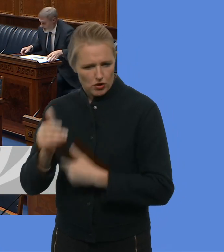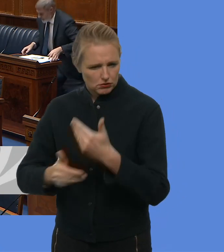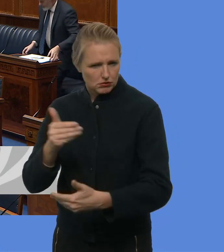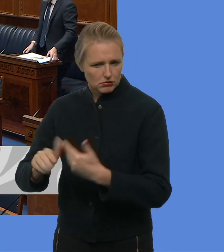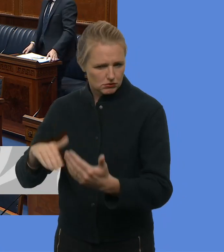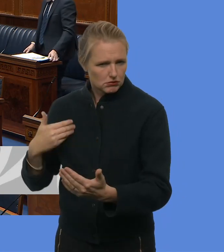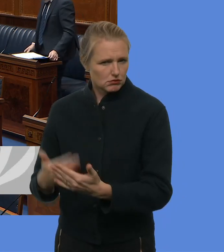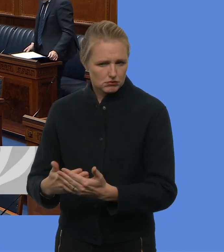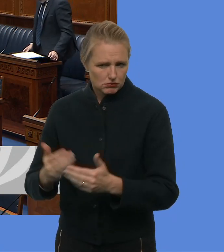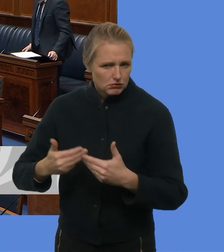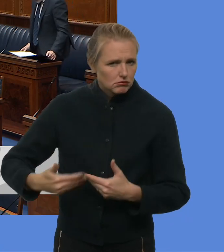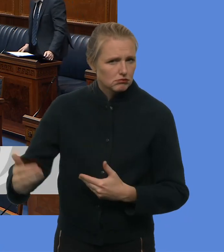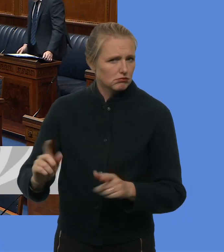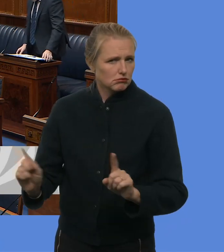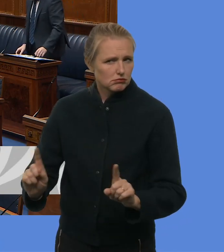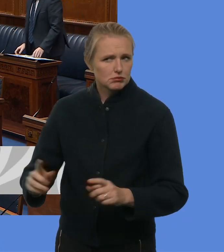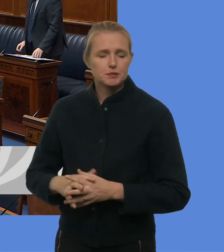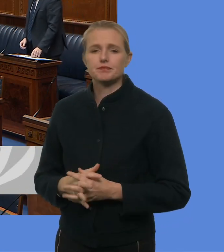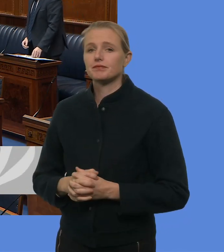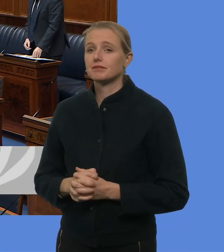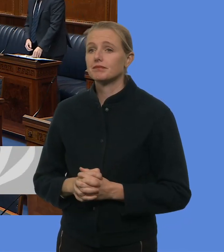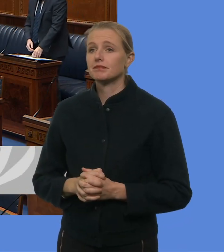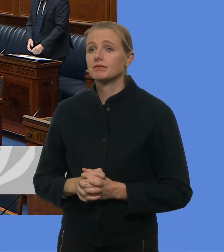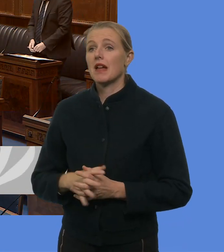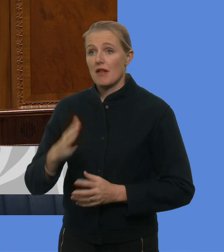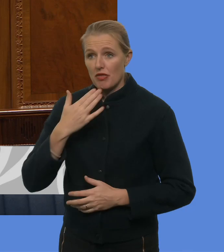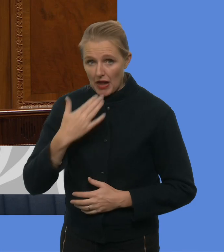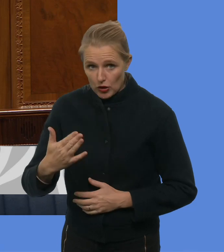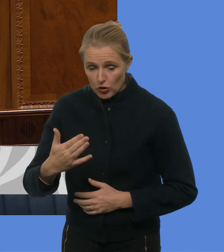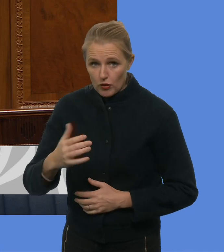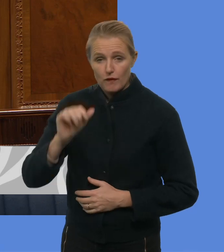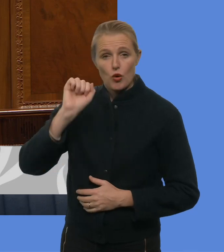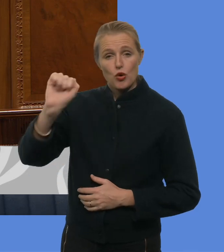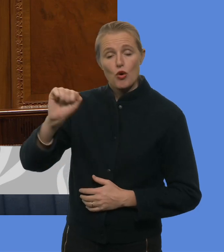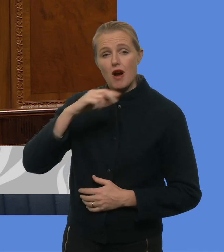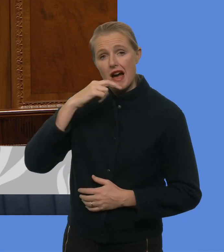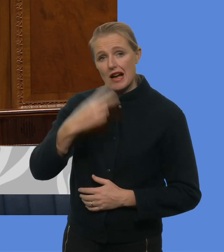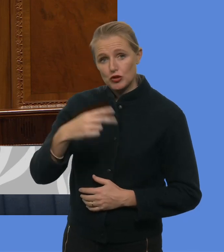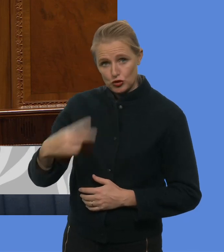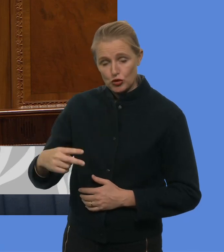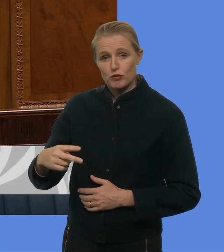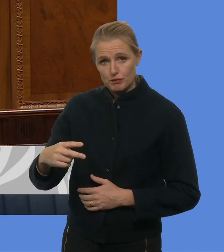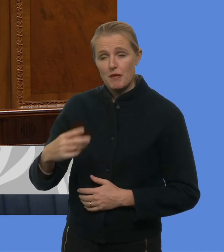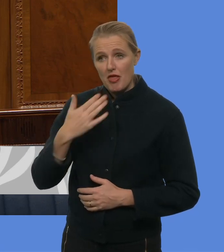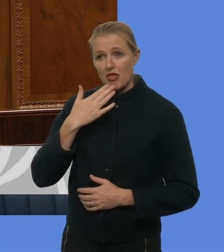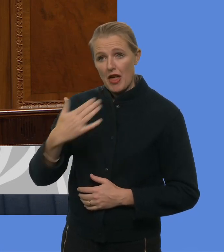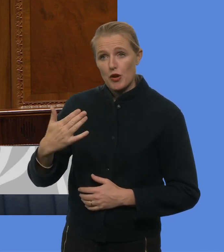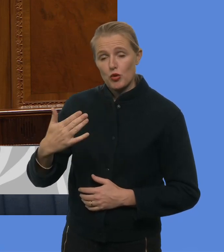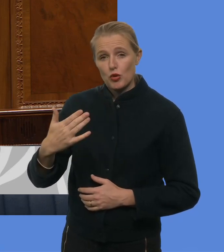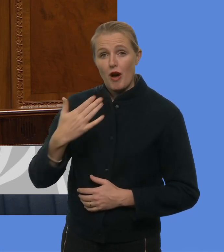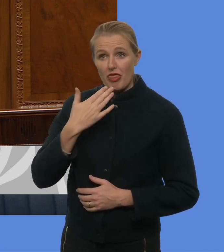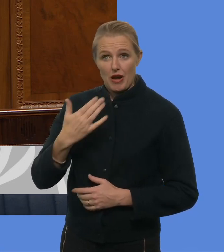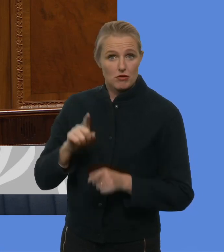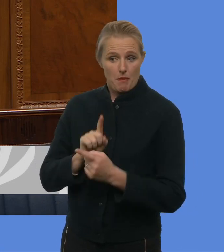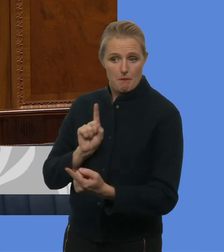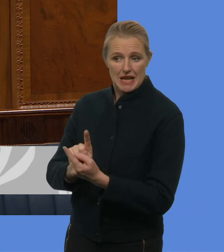Thank you, Mr. Speaker, and I thank the Deputy First Minister for the answers, and also with meeting